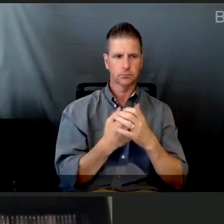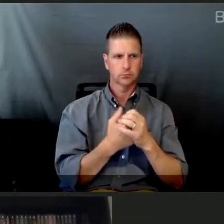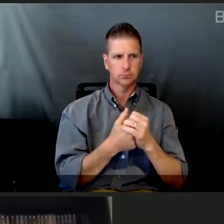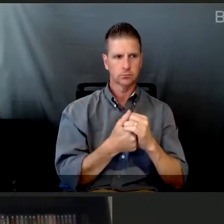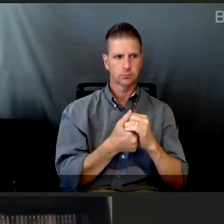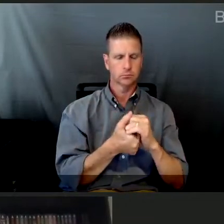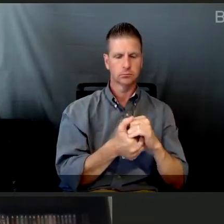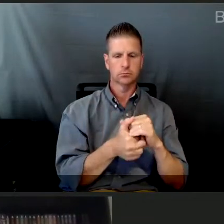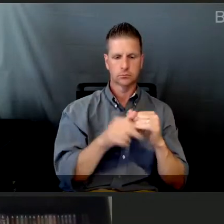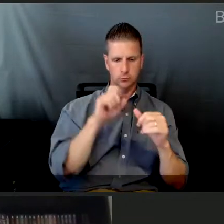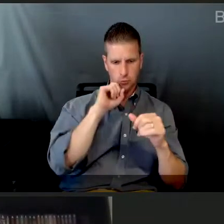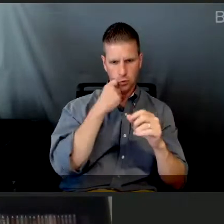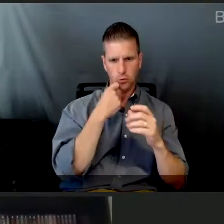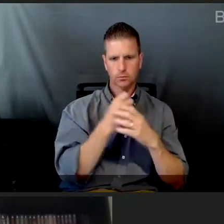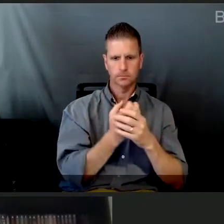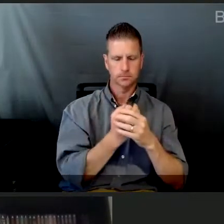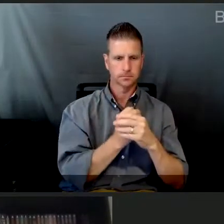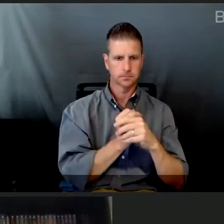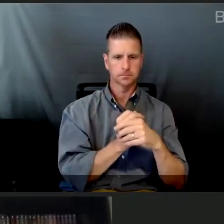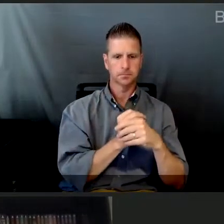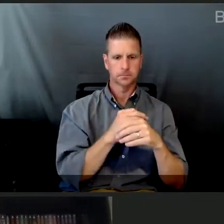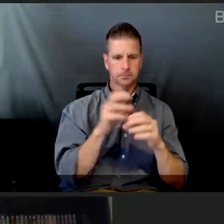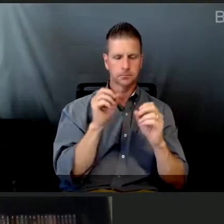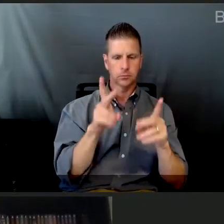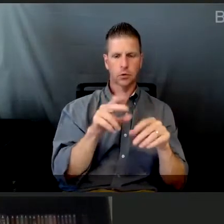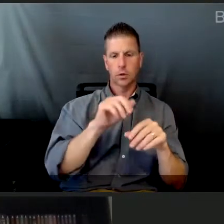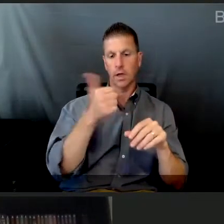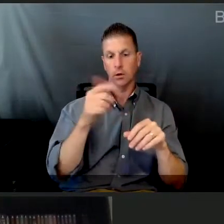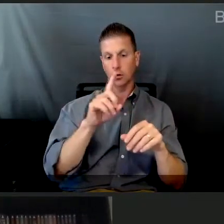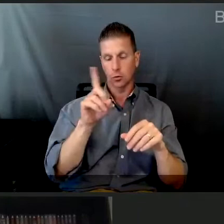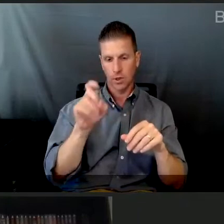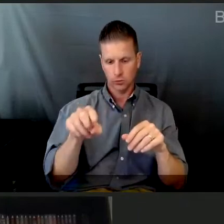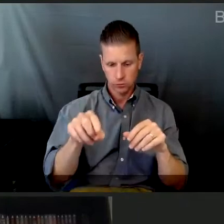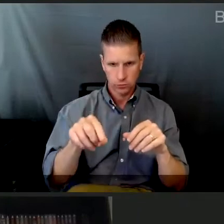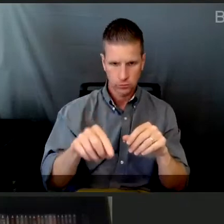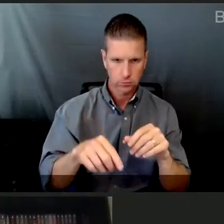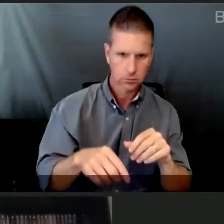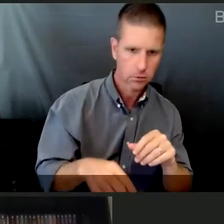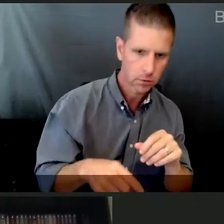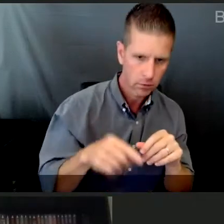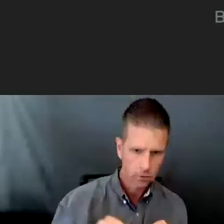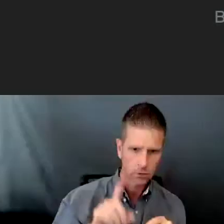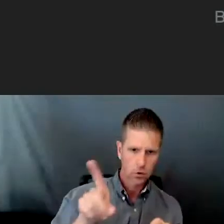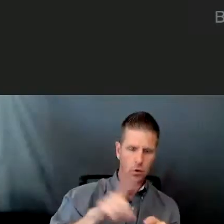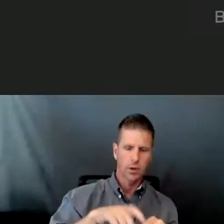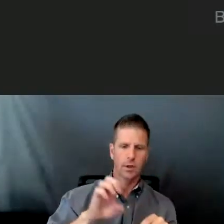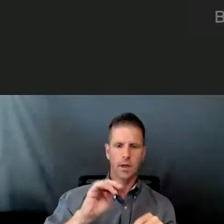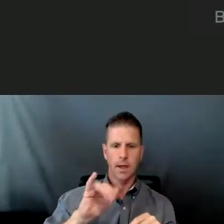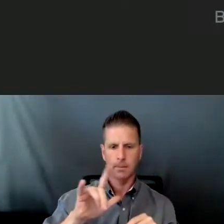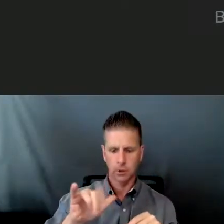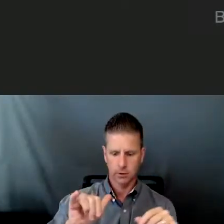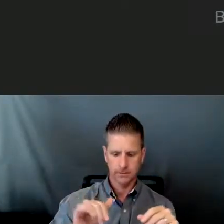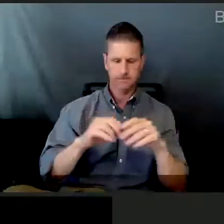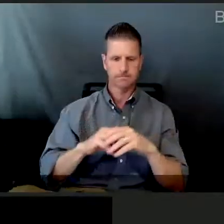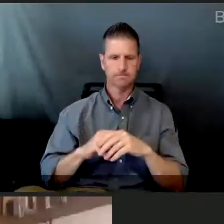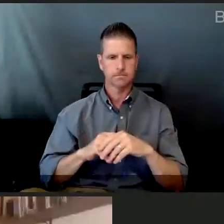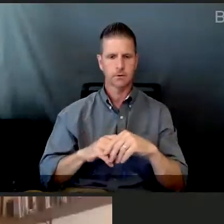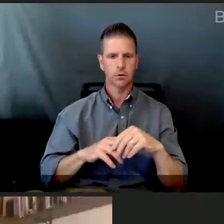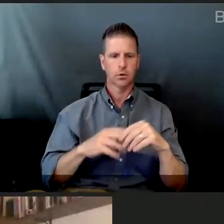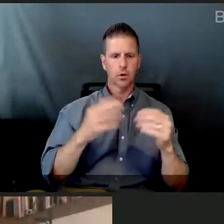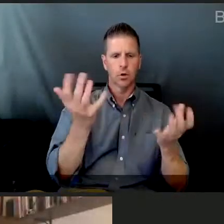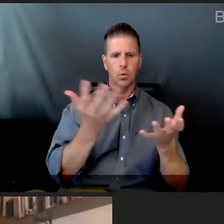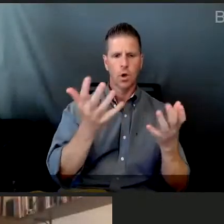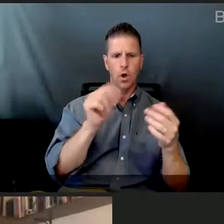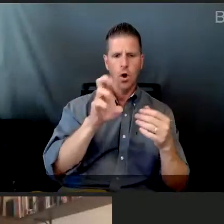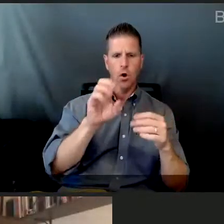Very cool. Okay, another question. This time, let's go to Emily. So what are the